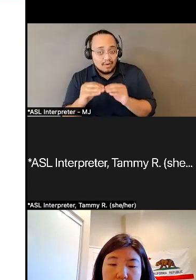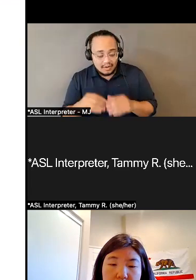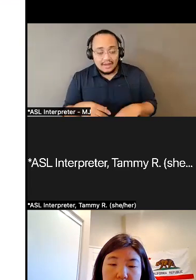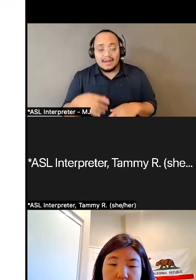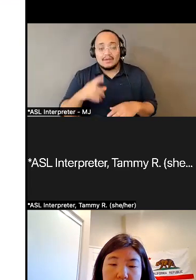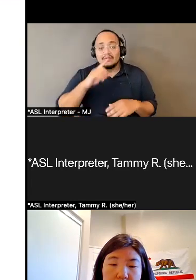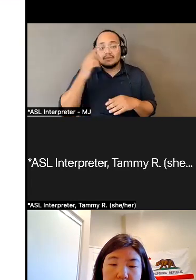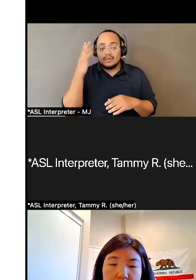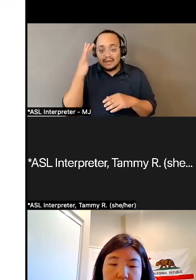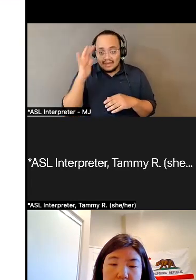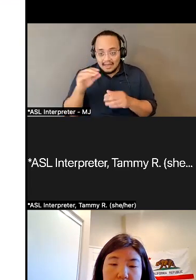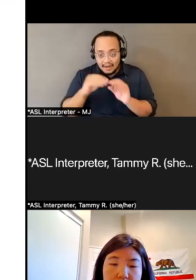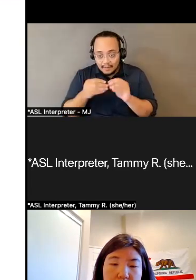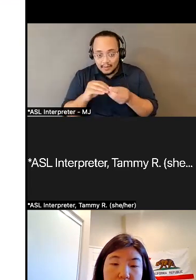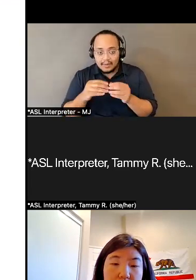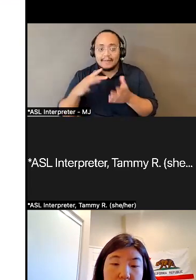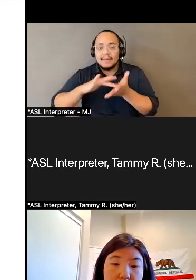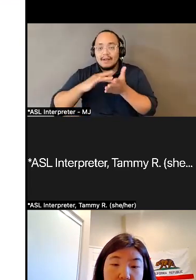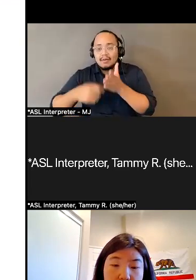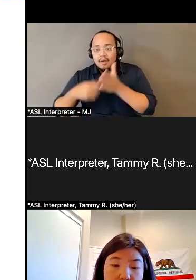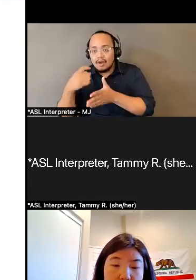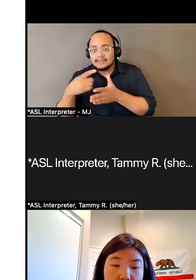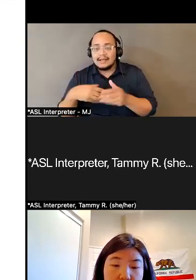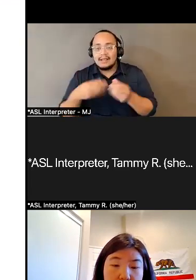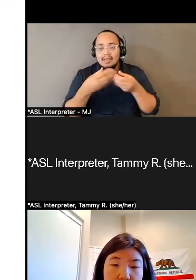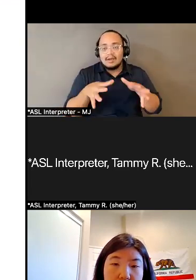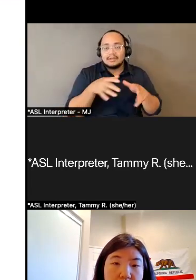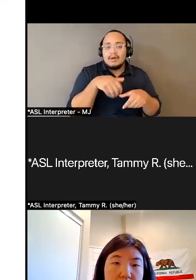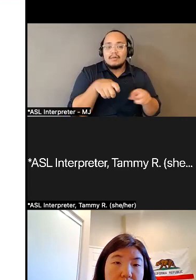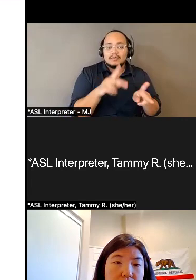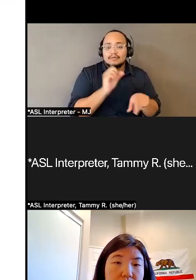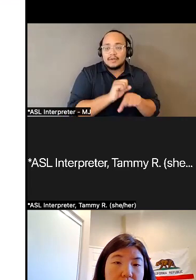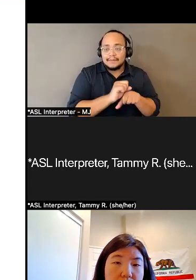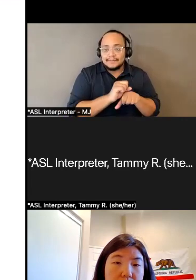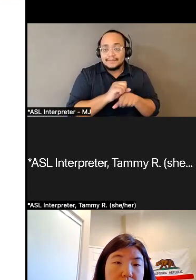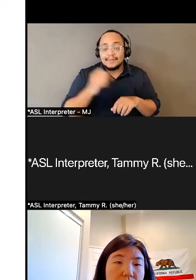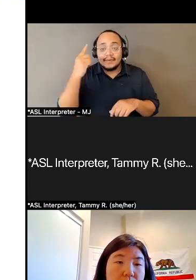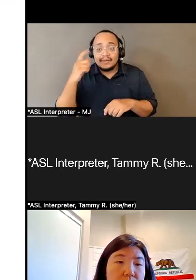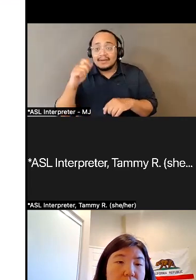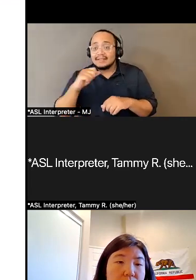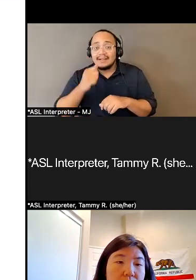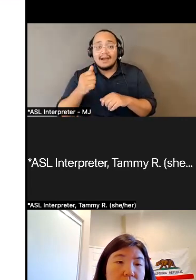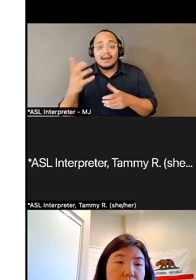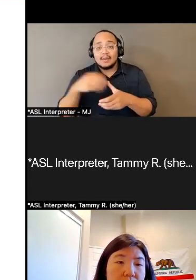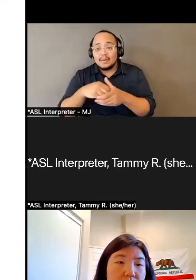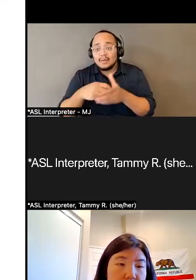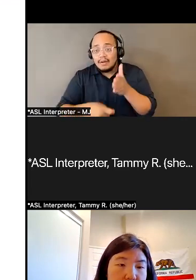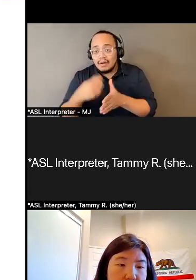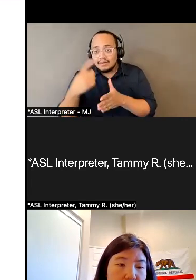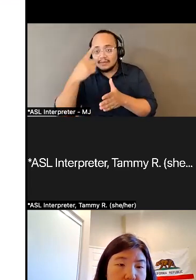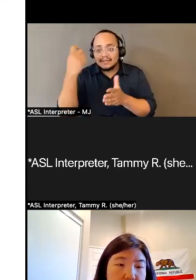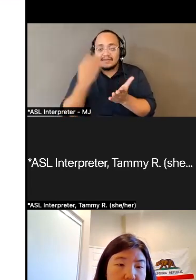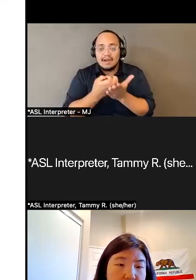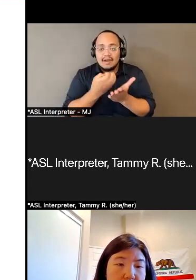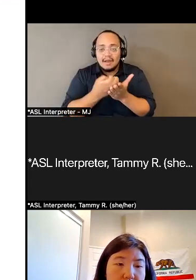lost productivity and doesn't take into account costs related to economic abuse or other common costs that